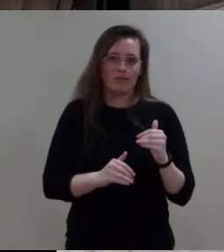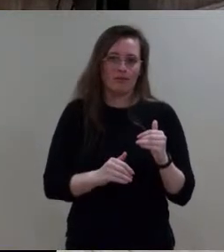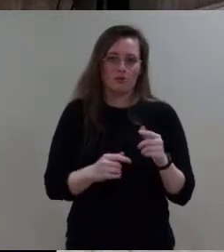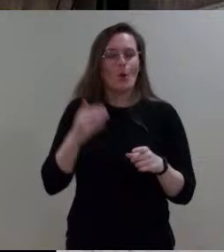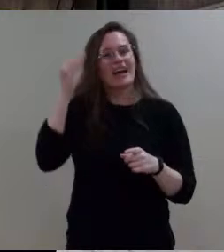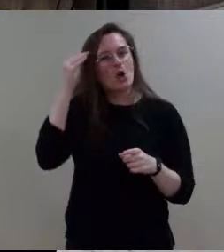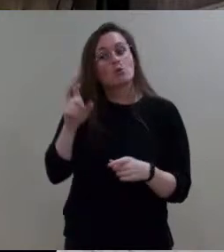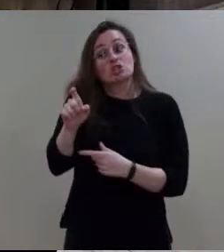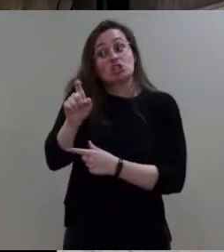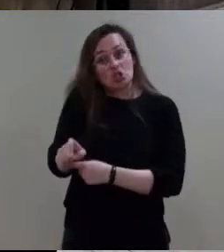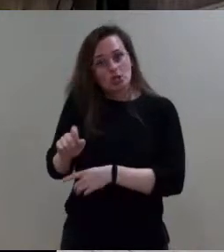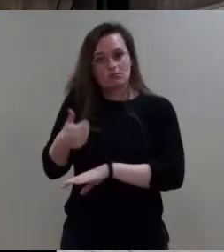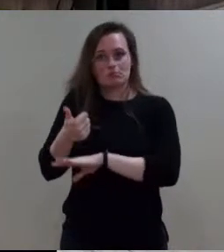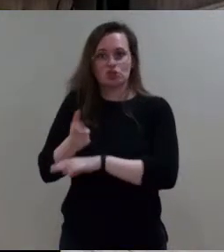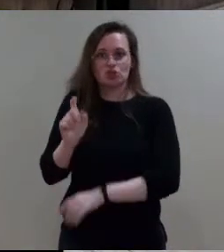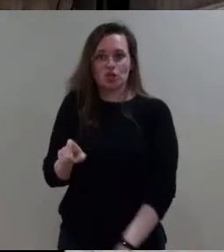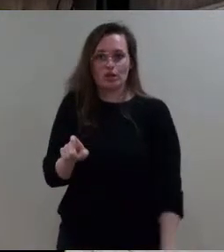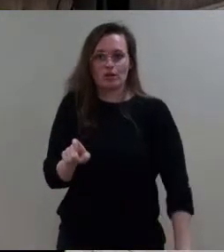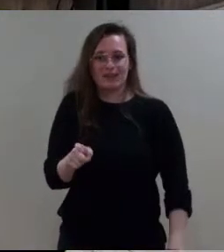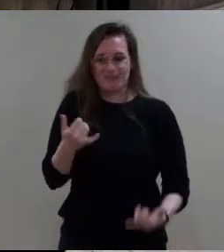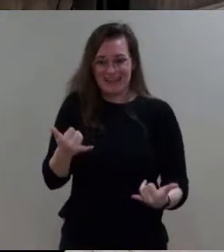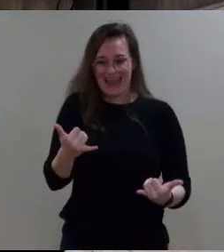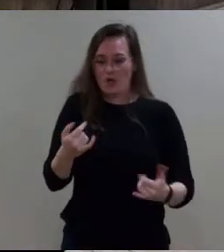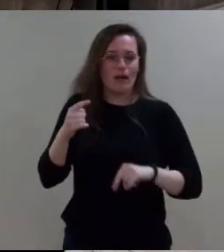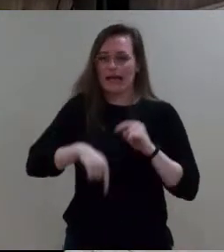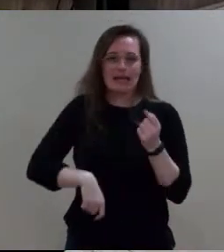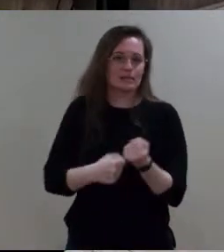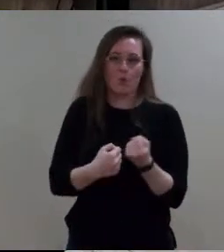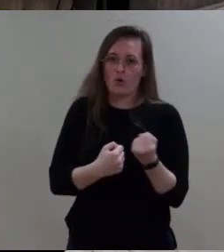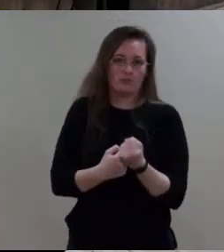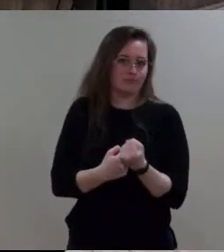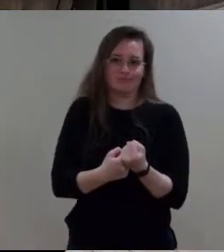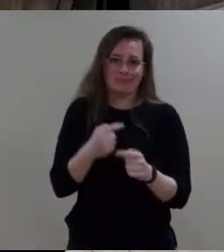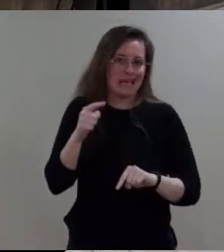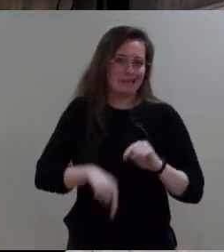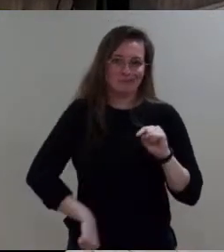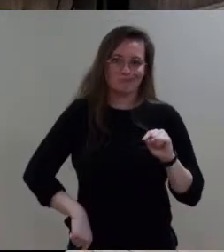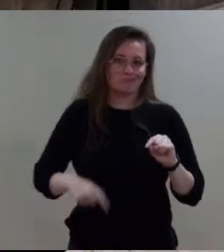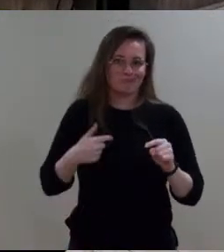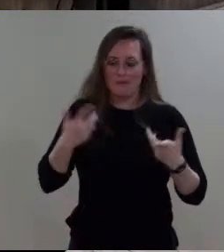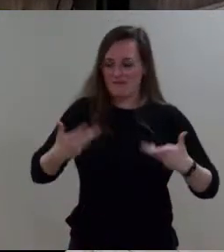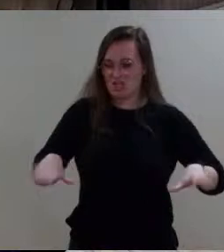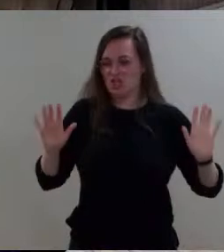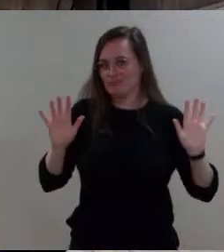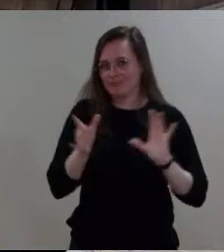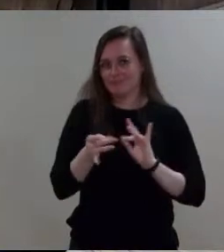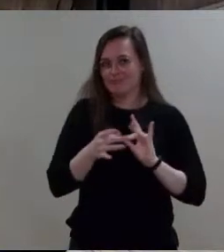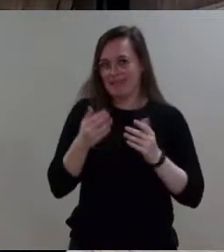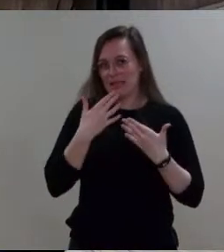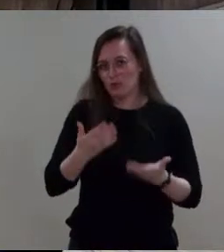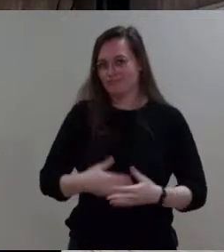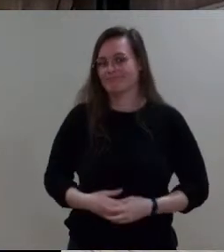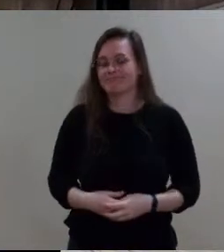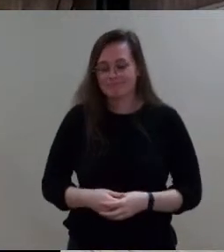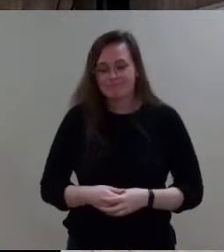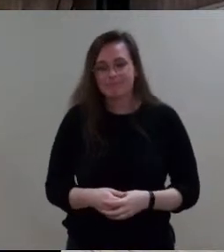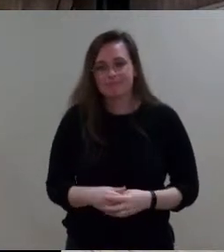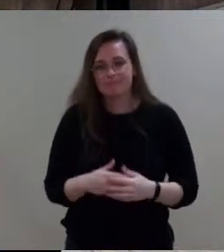but I can't support this, and that's all I have to say. Thank you. Thank you. Deputy Mayor?